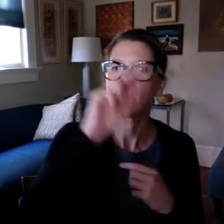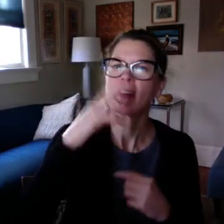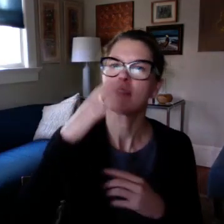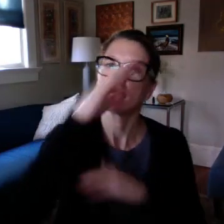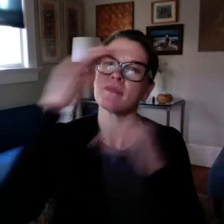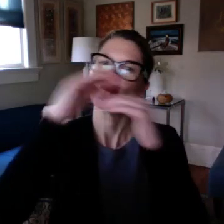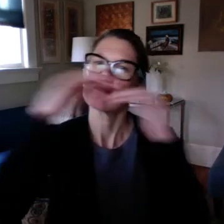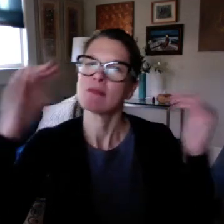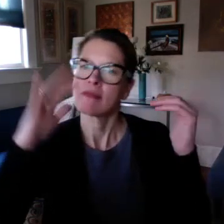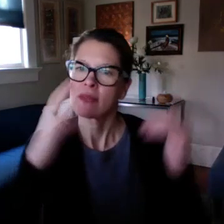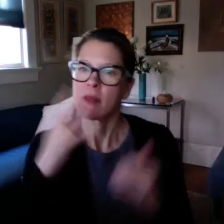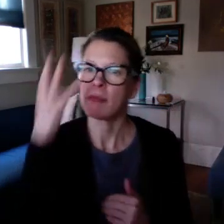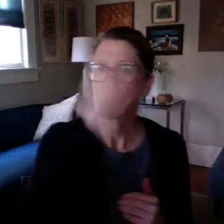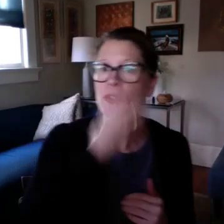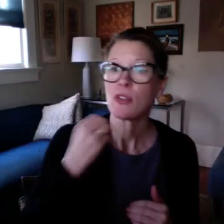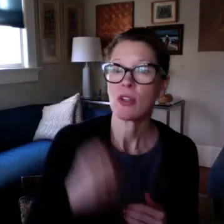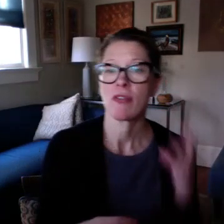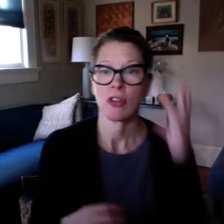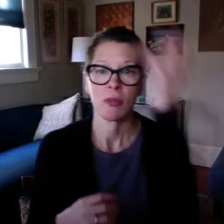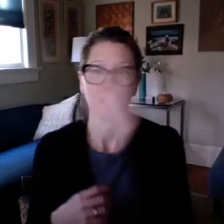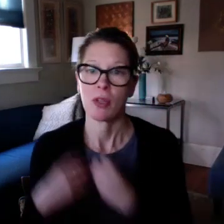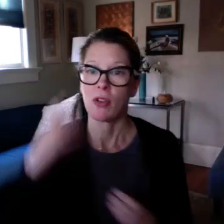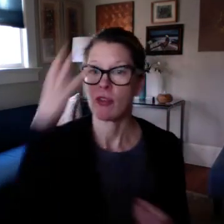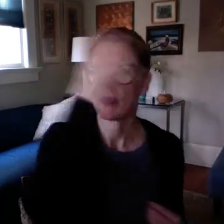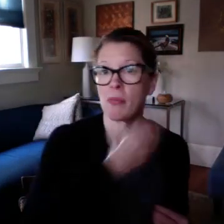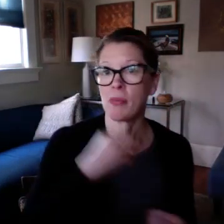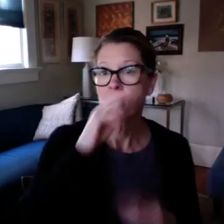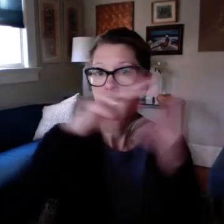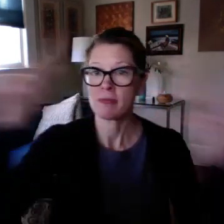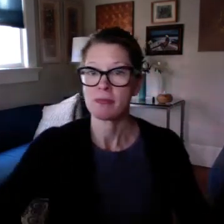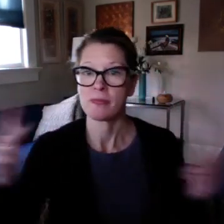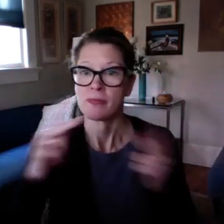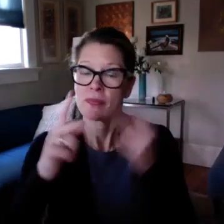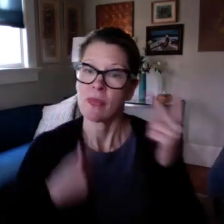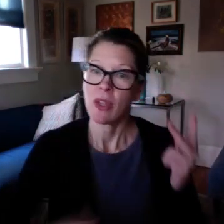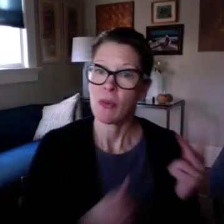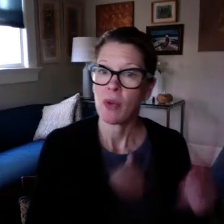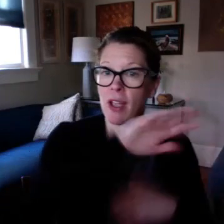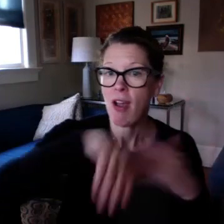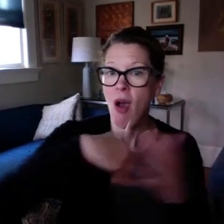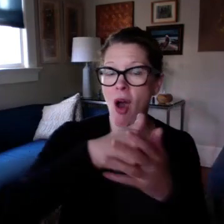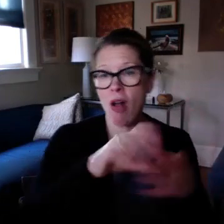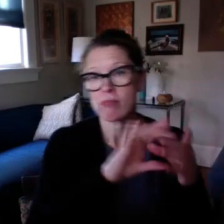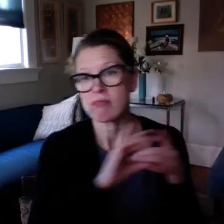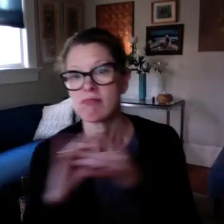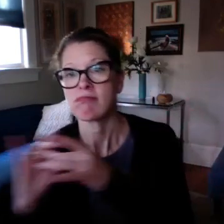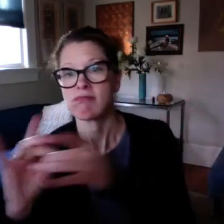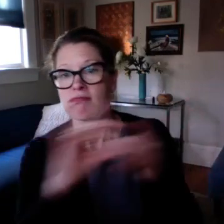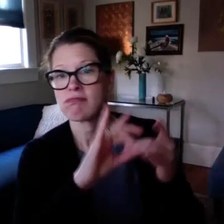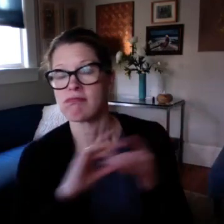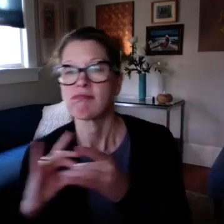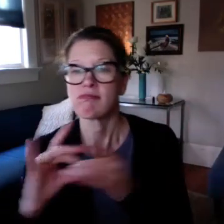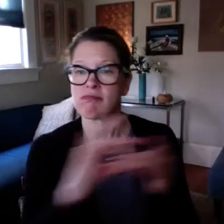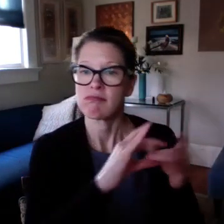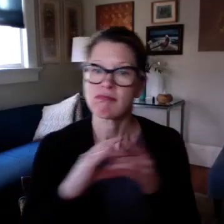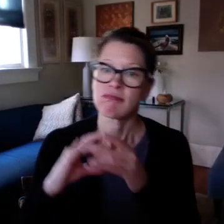Zion, beautiful, beautiful Zion. We're marching upward to